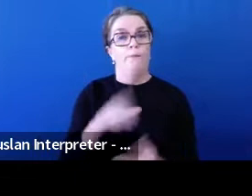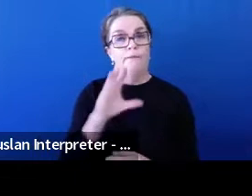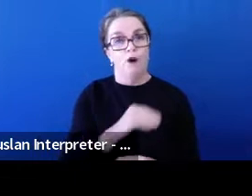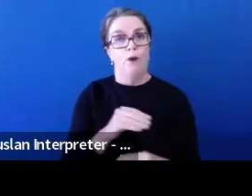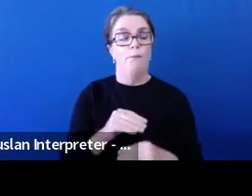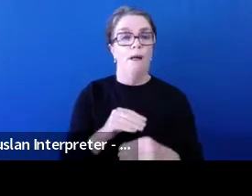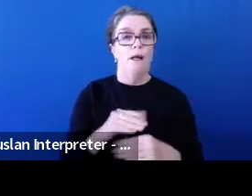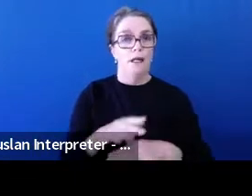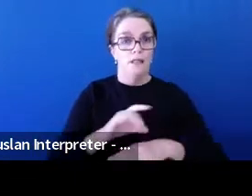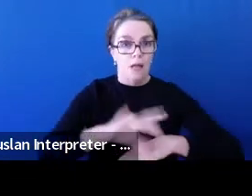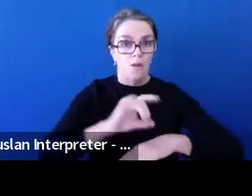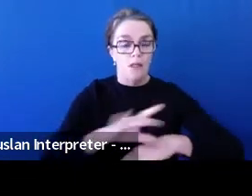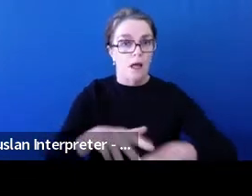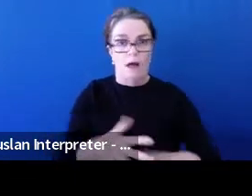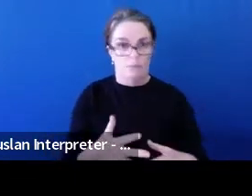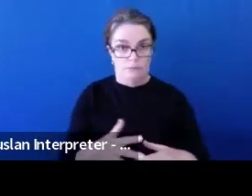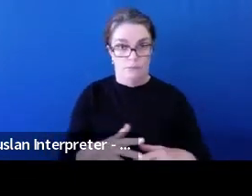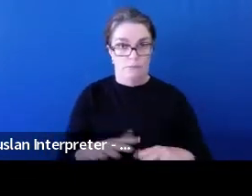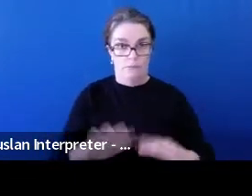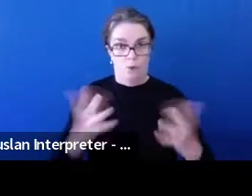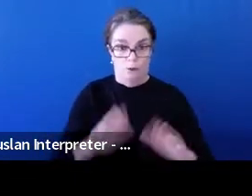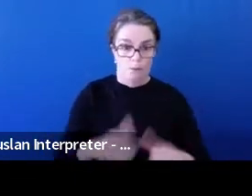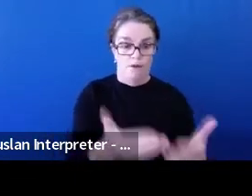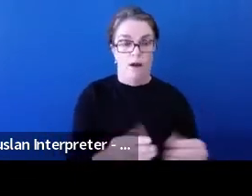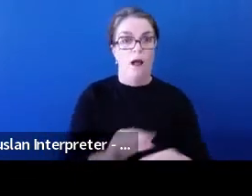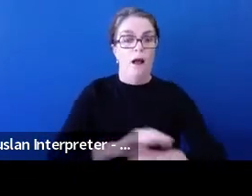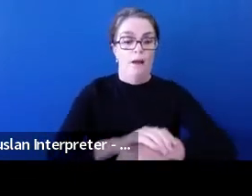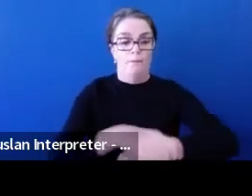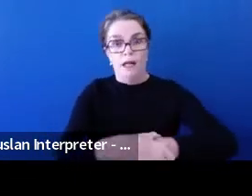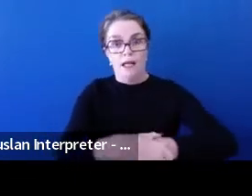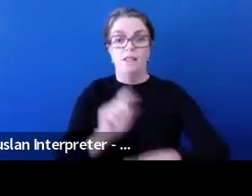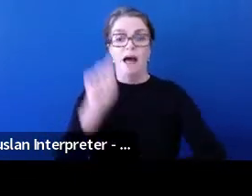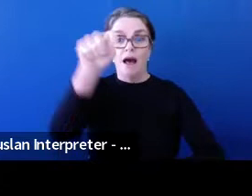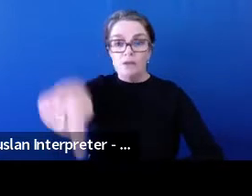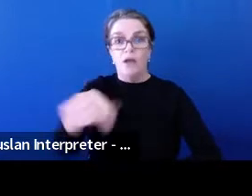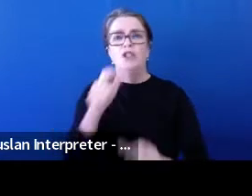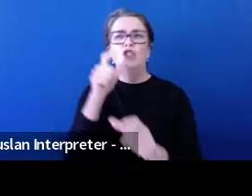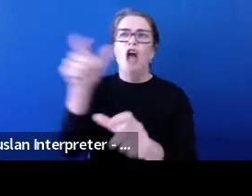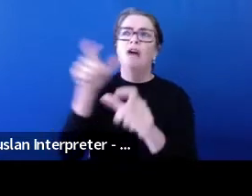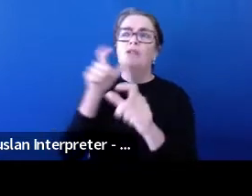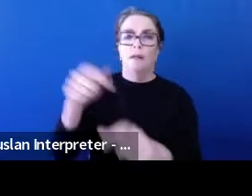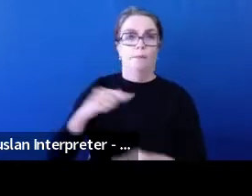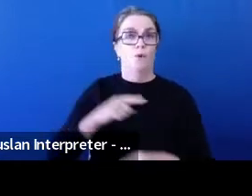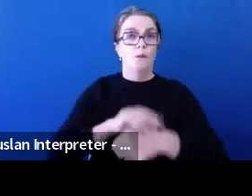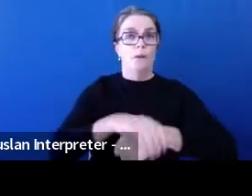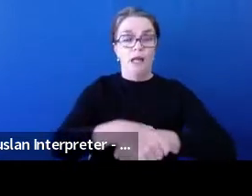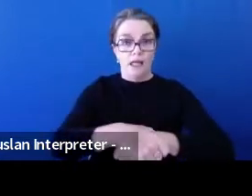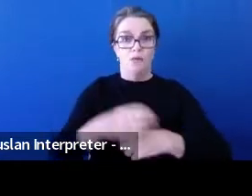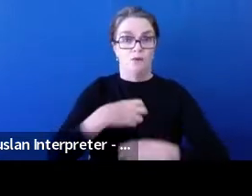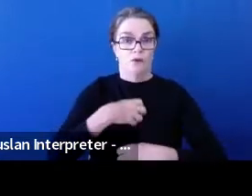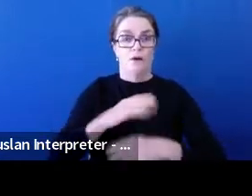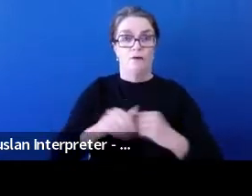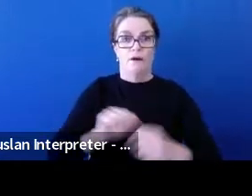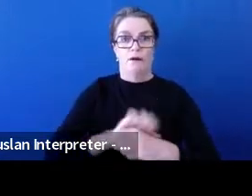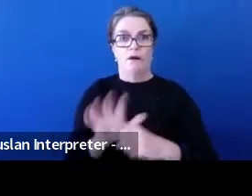and shouted at him because they were feared of COVID. He froze. Oxygen was